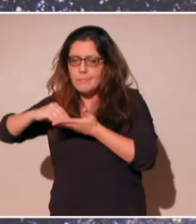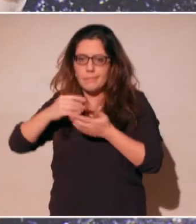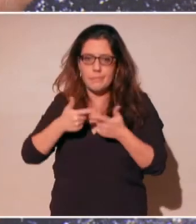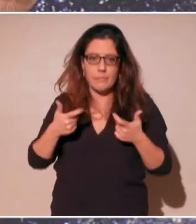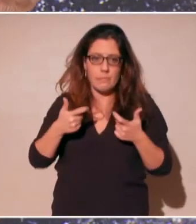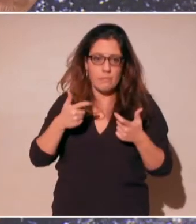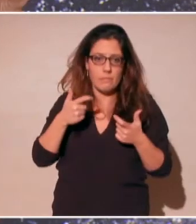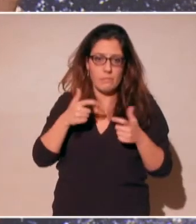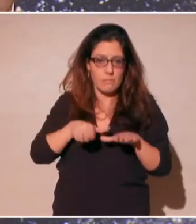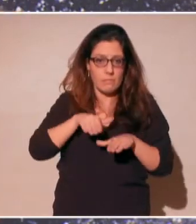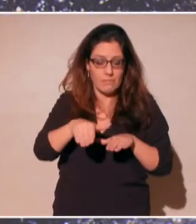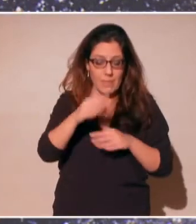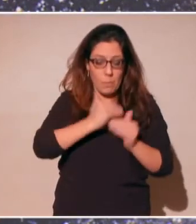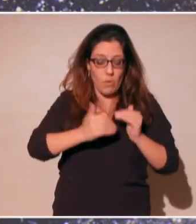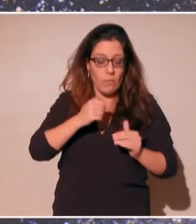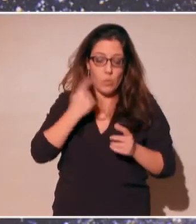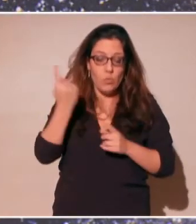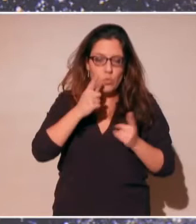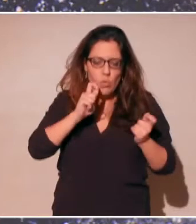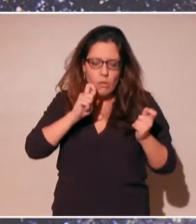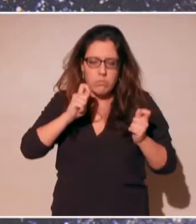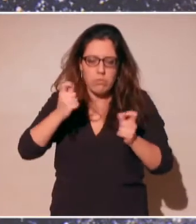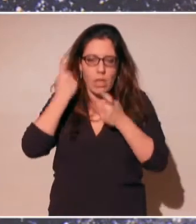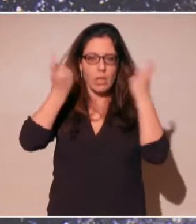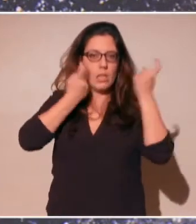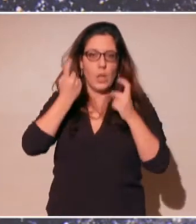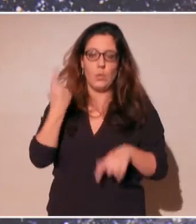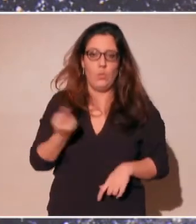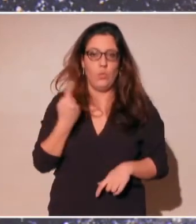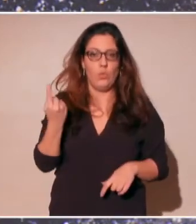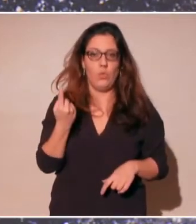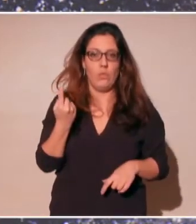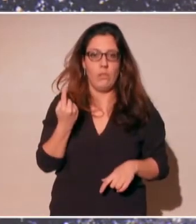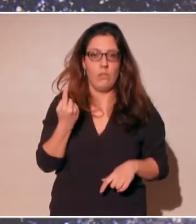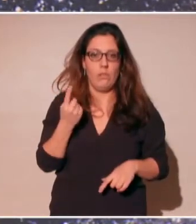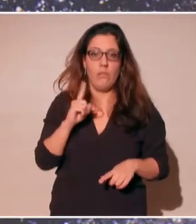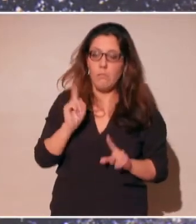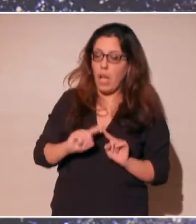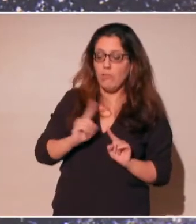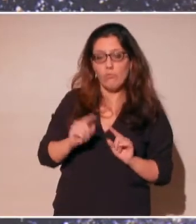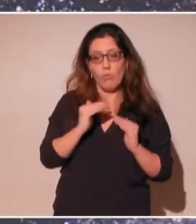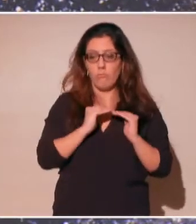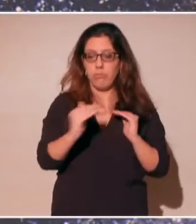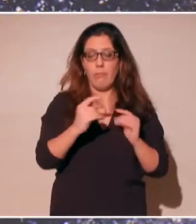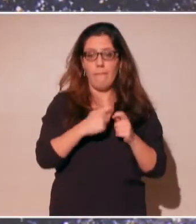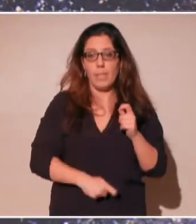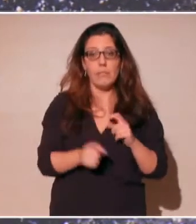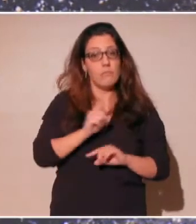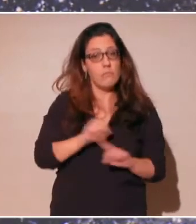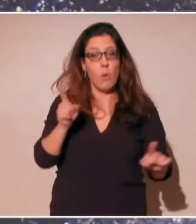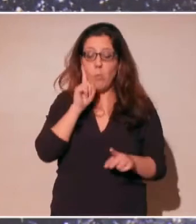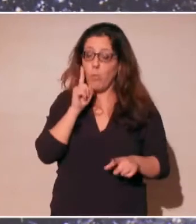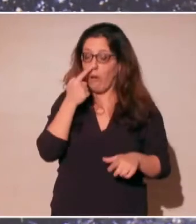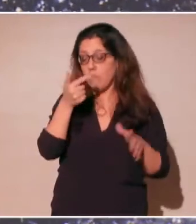today, will constantly be appraised. It is not something which is fixed or vertical.